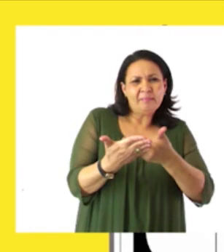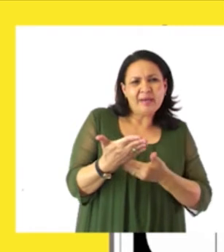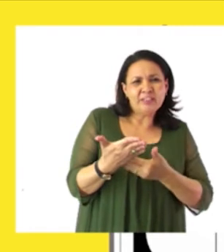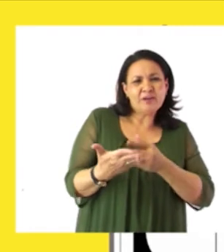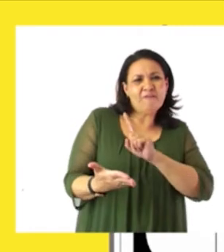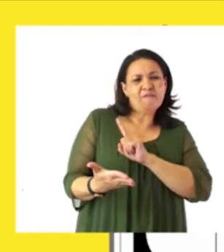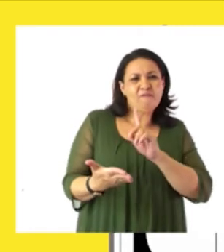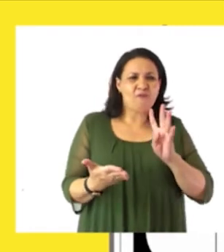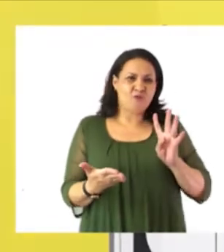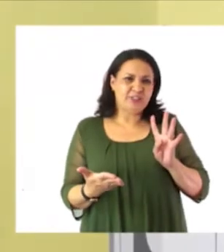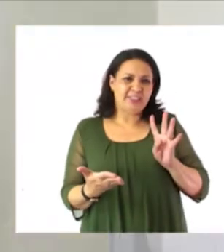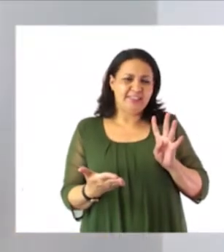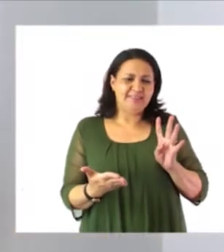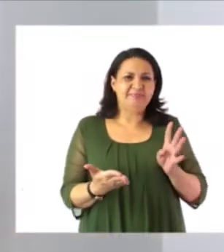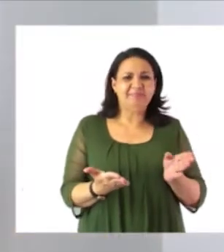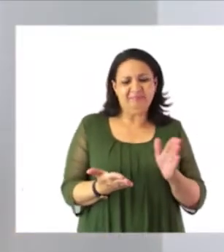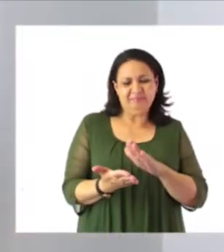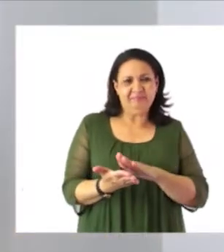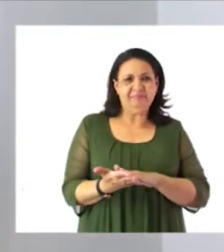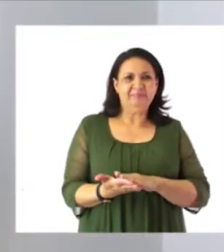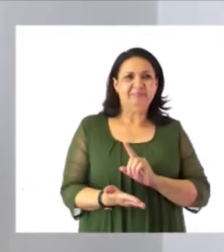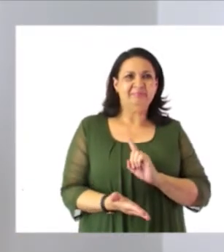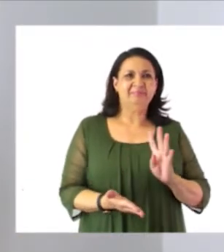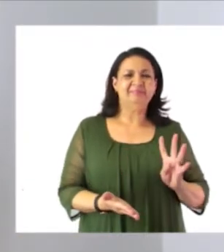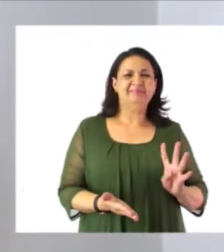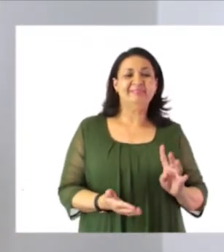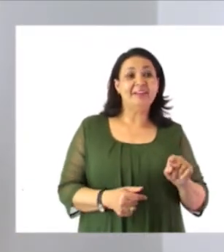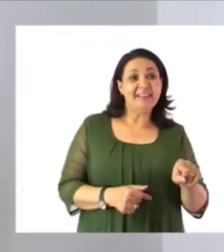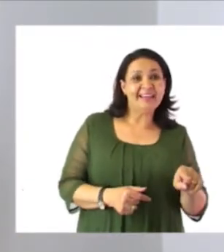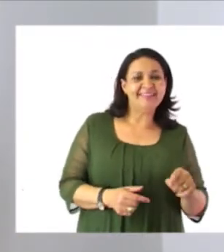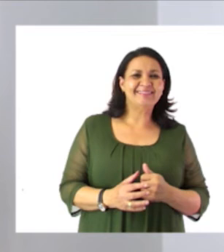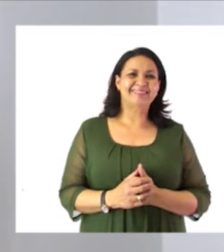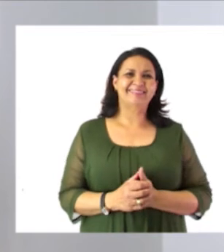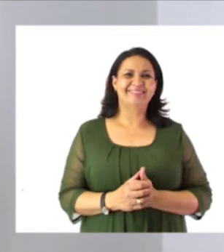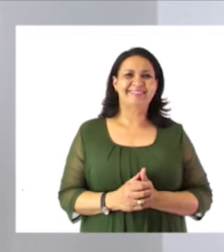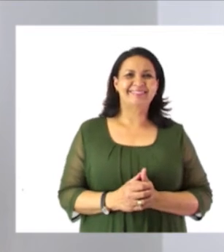all go to page 14? Are you there?